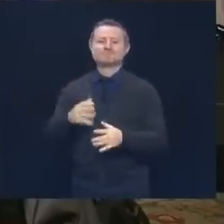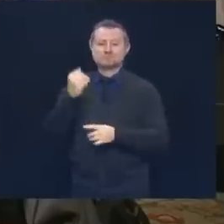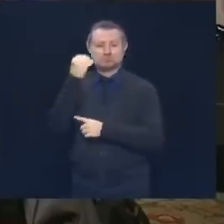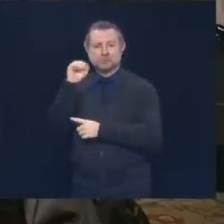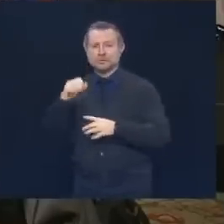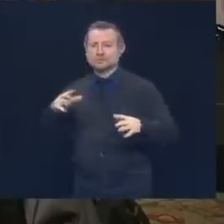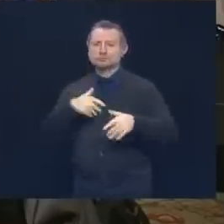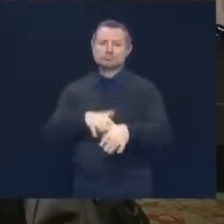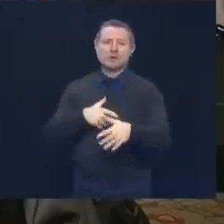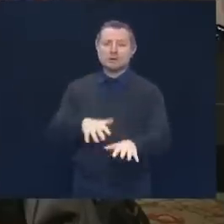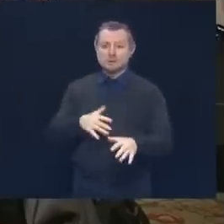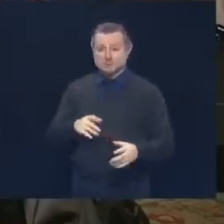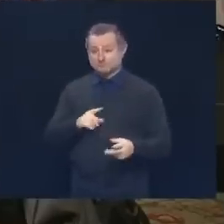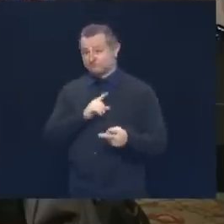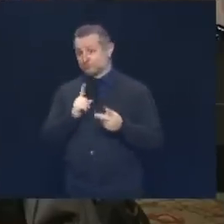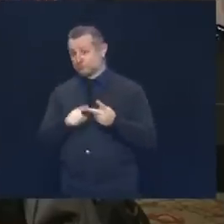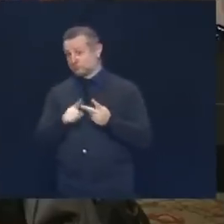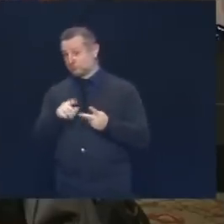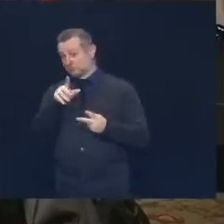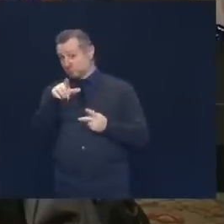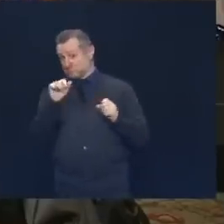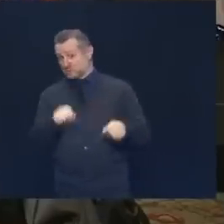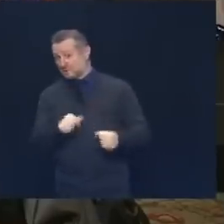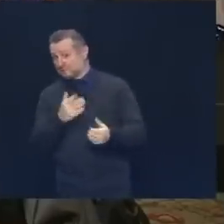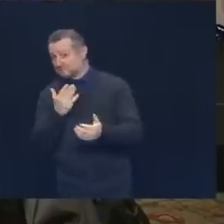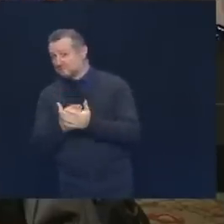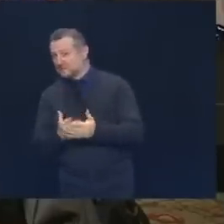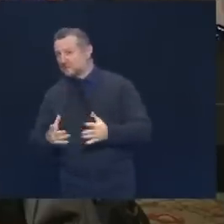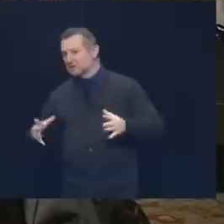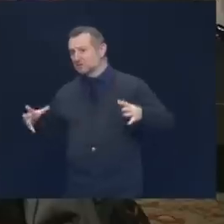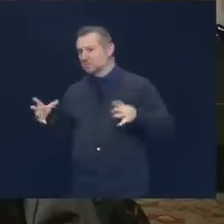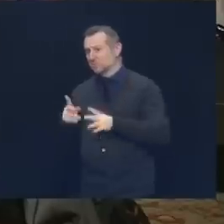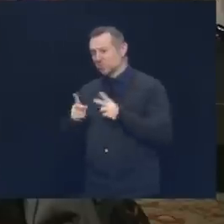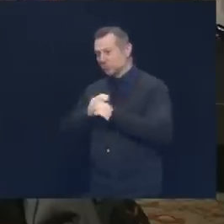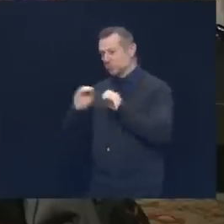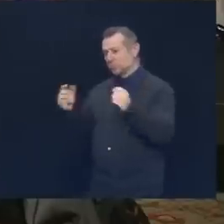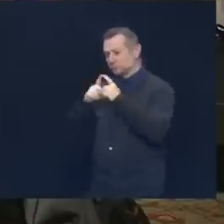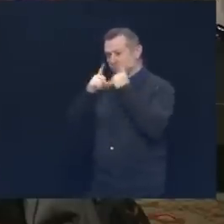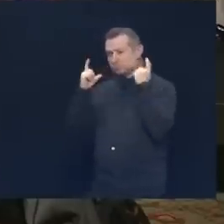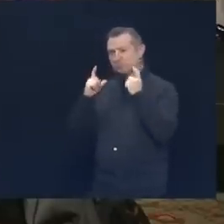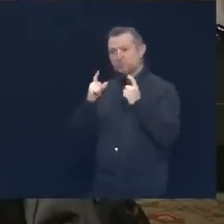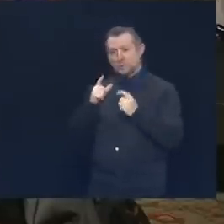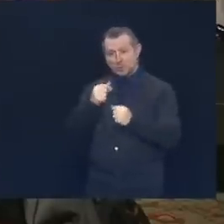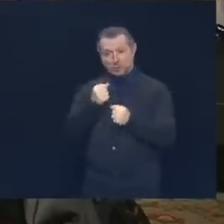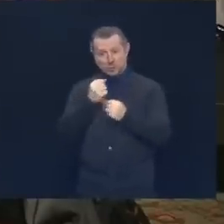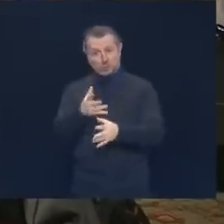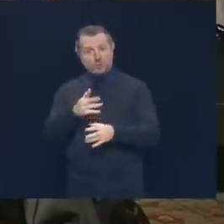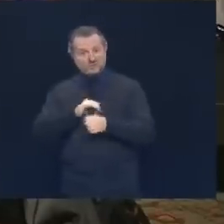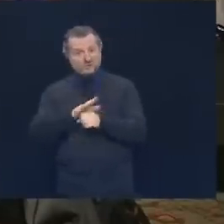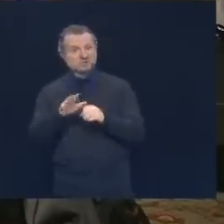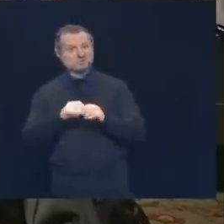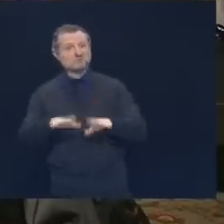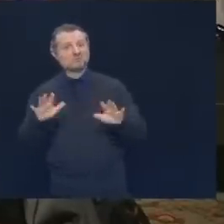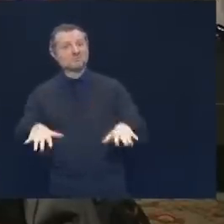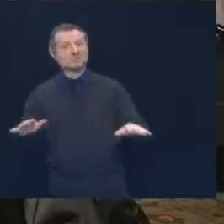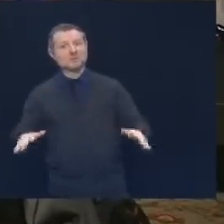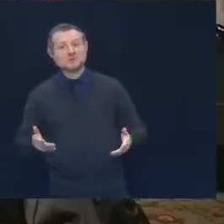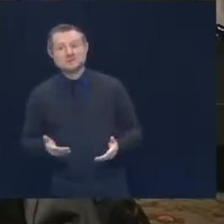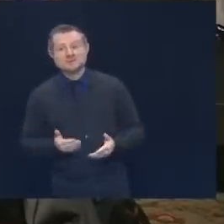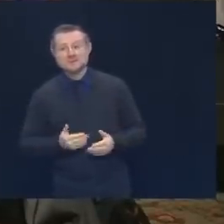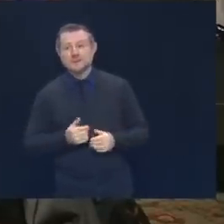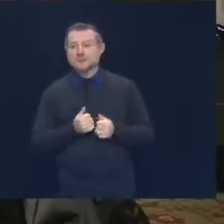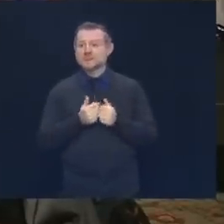causal relationship that can be proven between maskless rallies and infections of COVID or perhaps